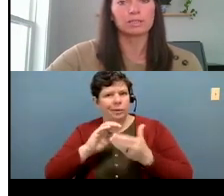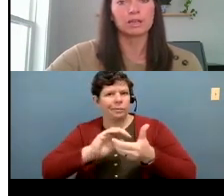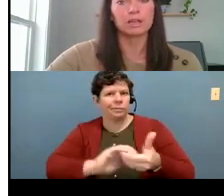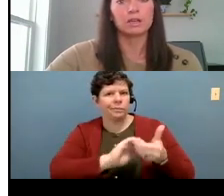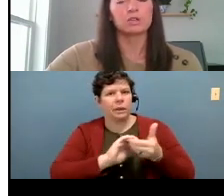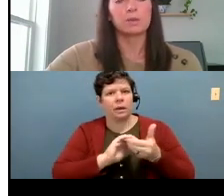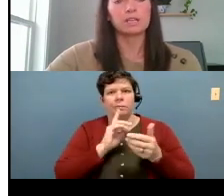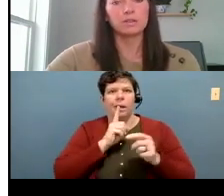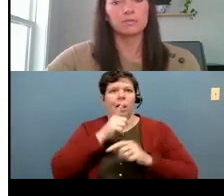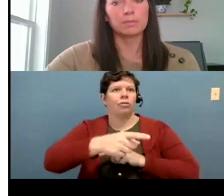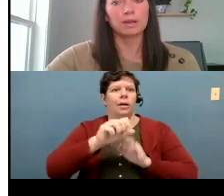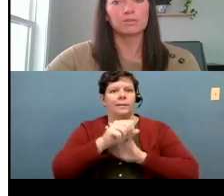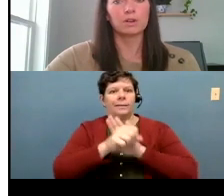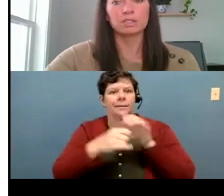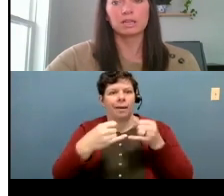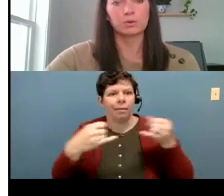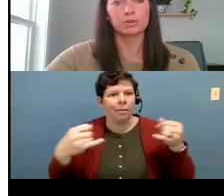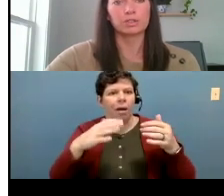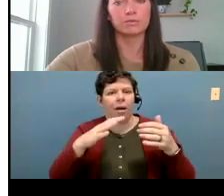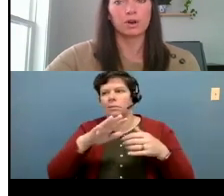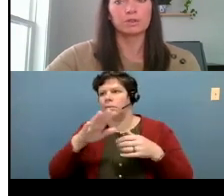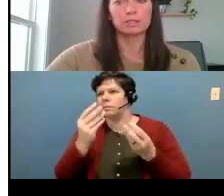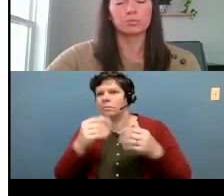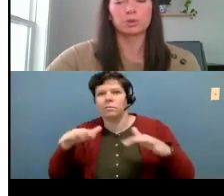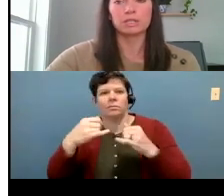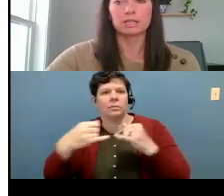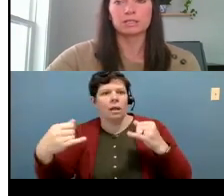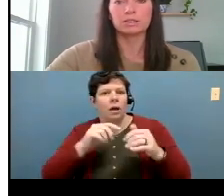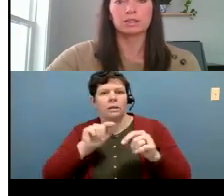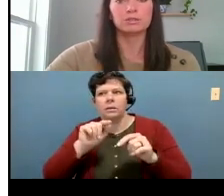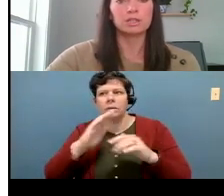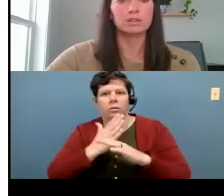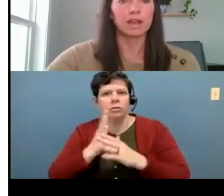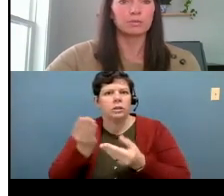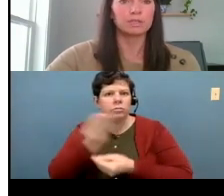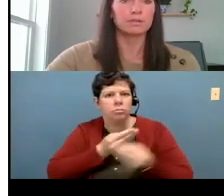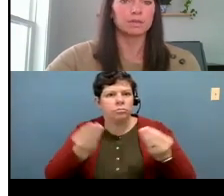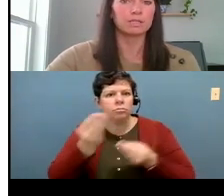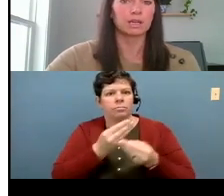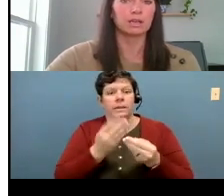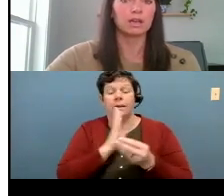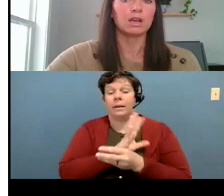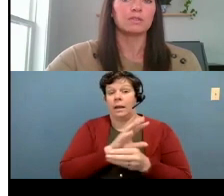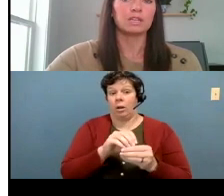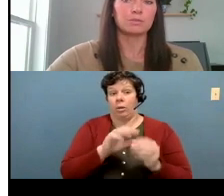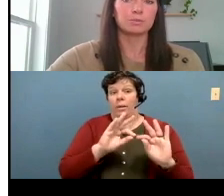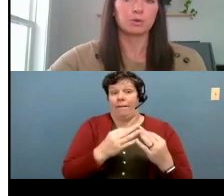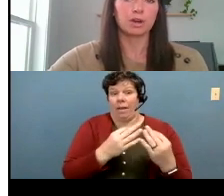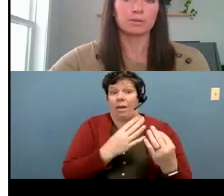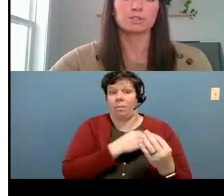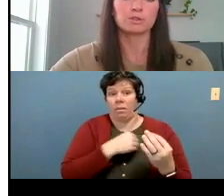boundaries. So based on the feedback of all stakeholders involved in these important cases, including the families of the missing, the